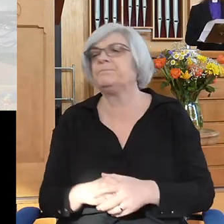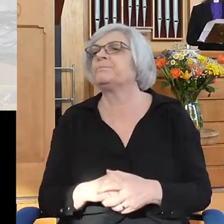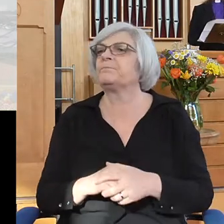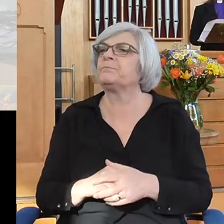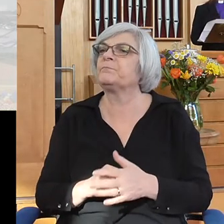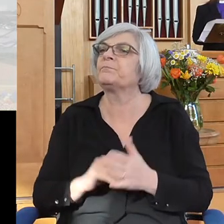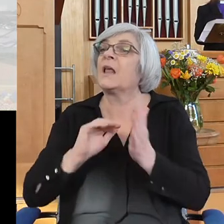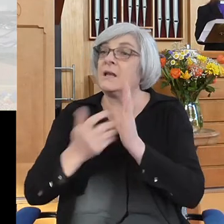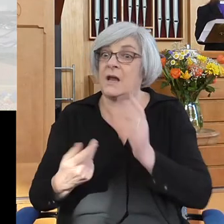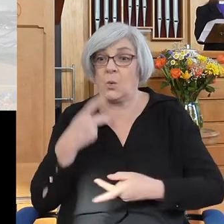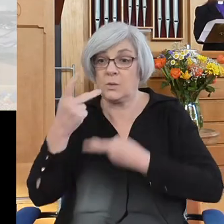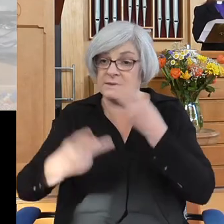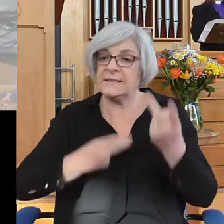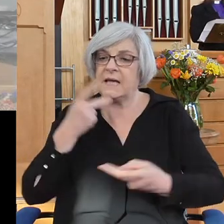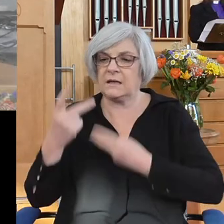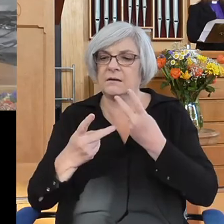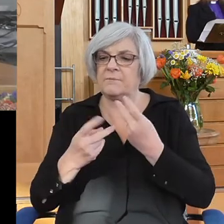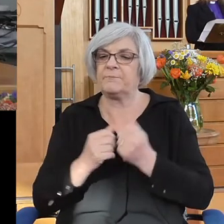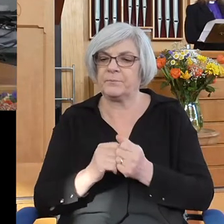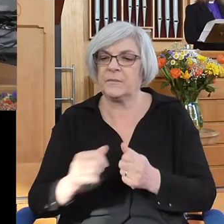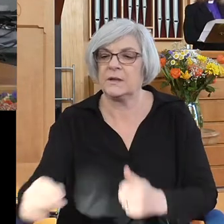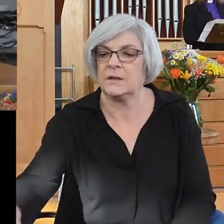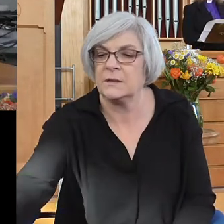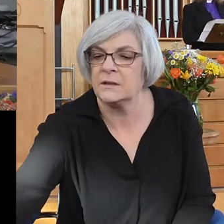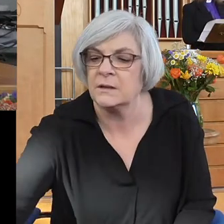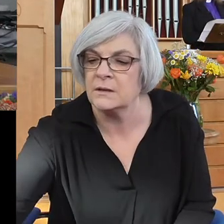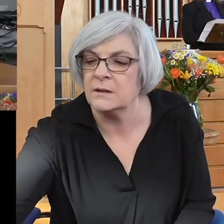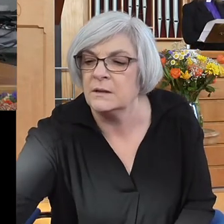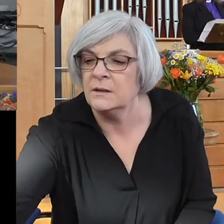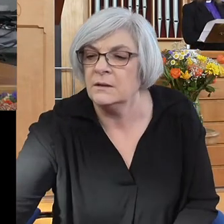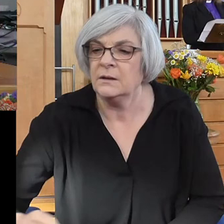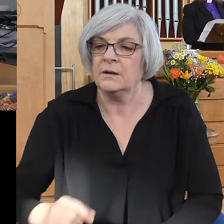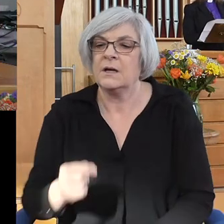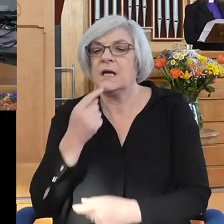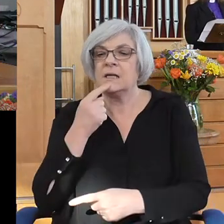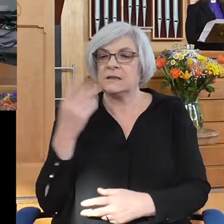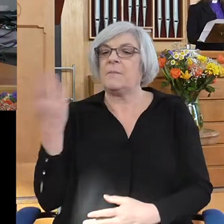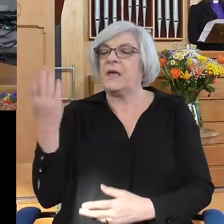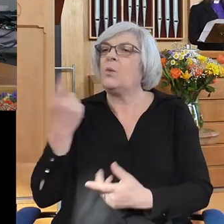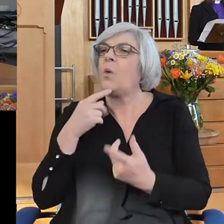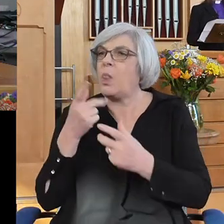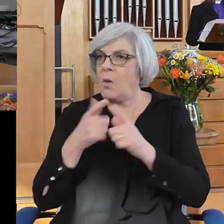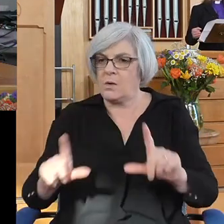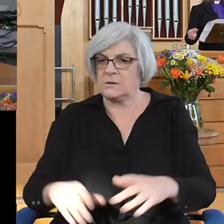God's praise our first hymn, which is Speak, O Lord.